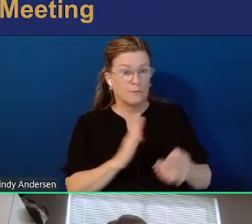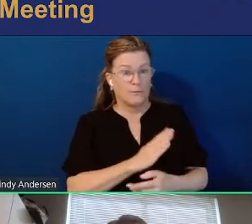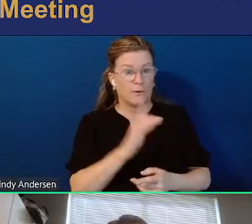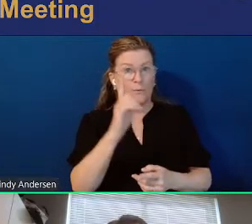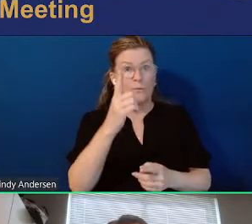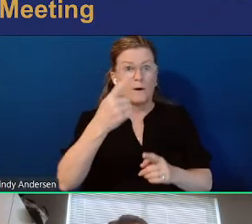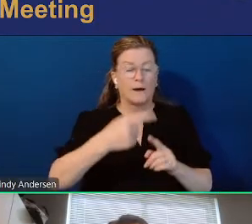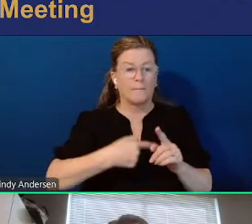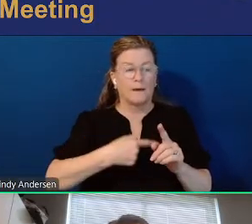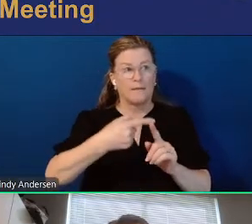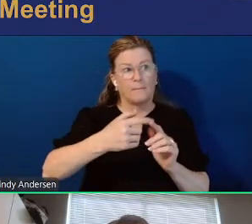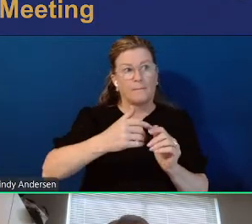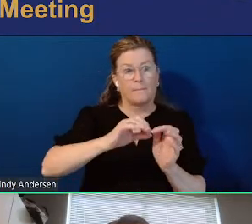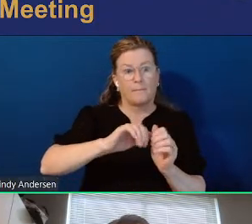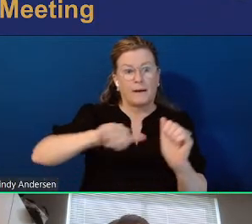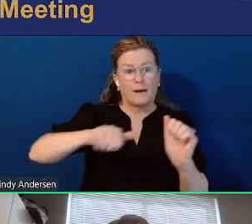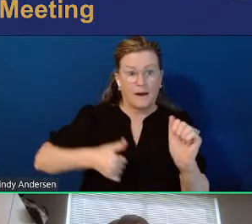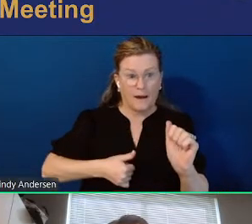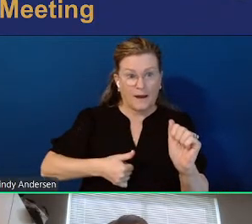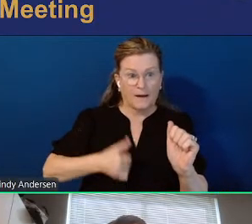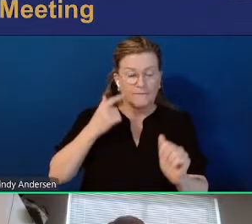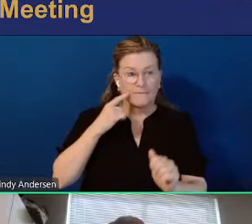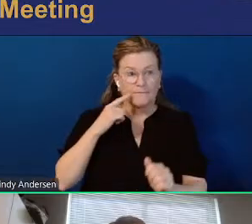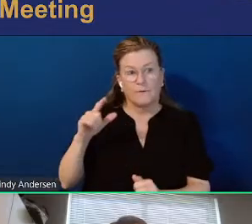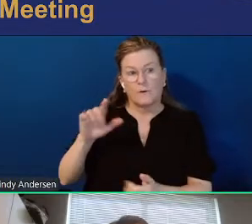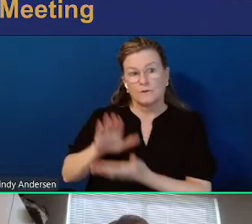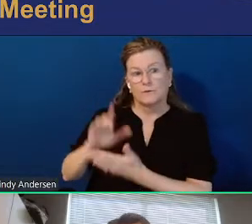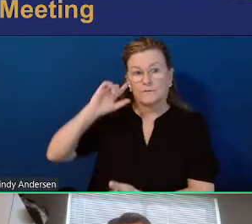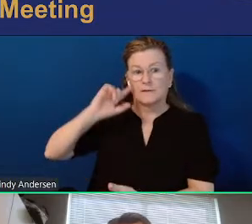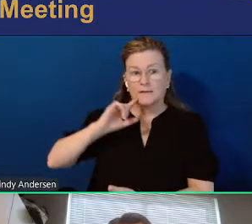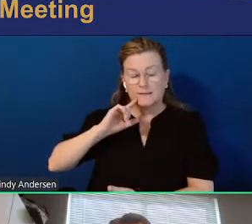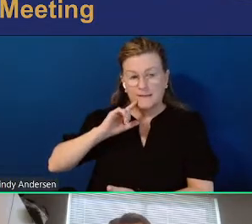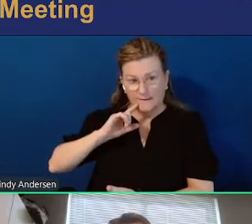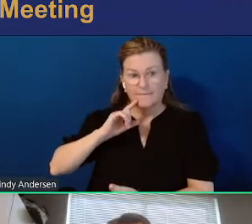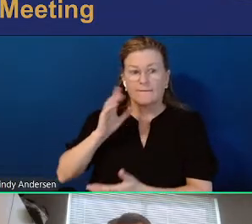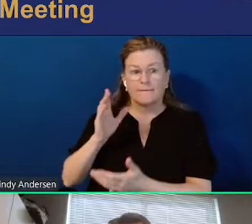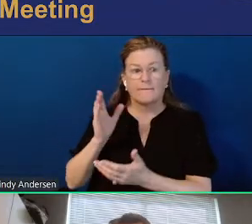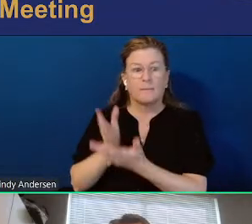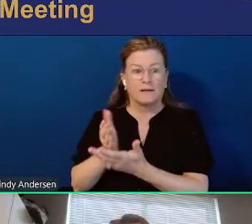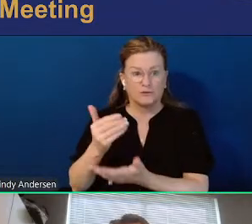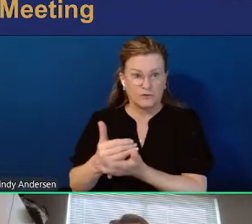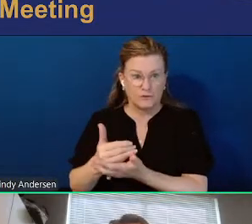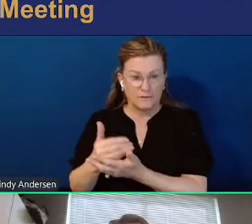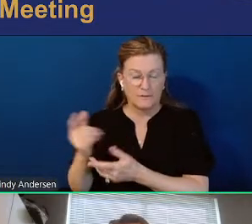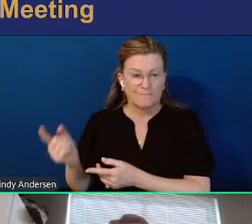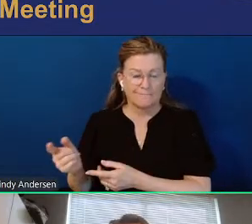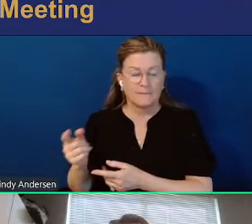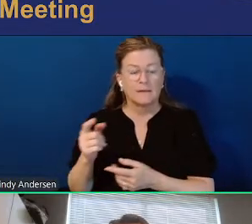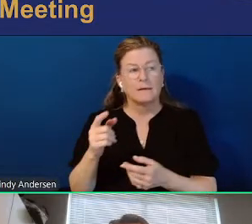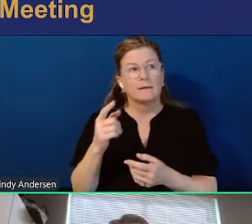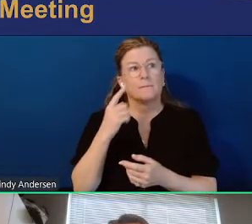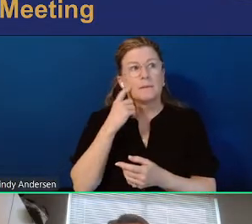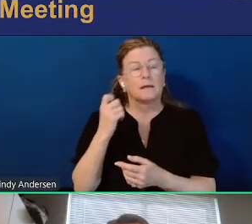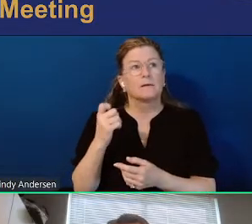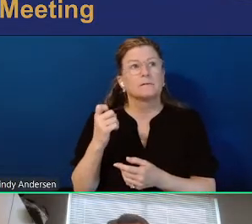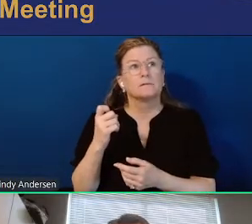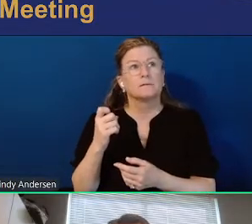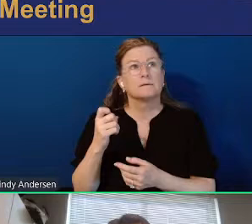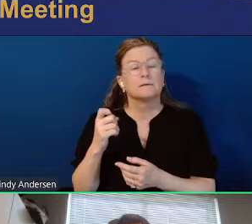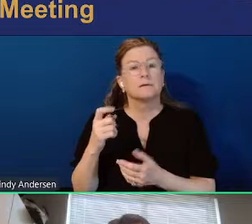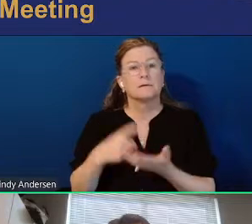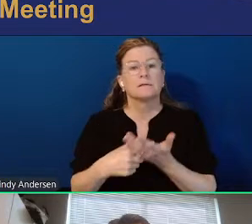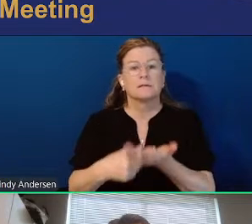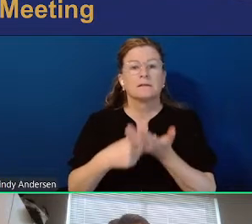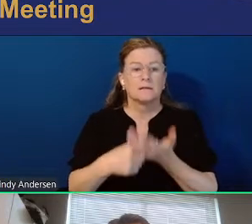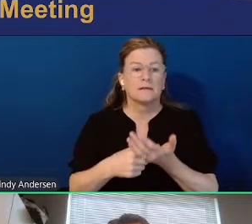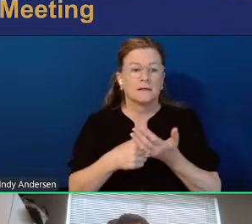what the Schools for the Deaf enrichment budget is coming to the board on is deliberation and